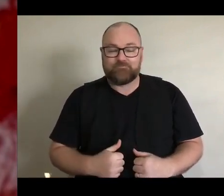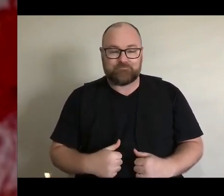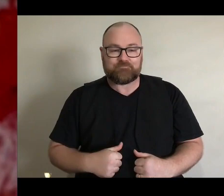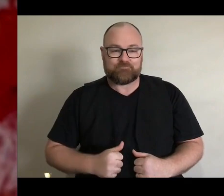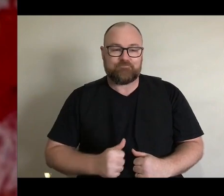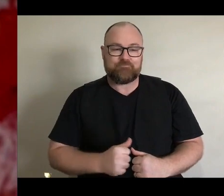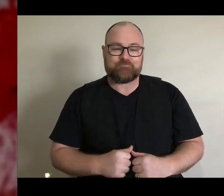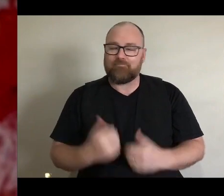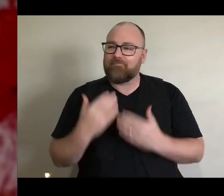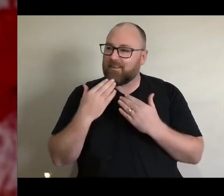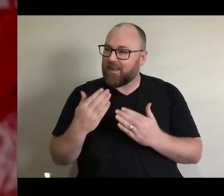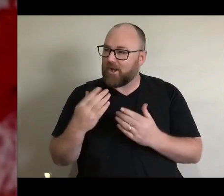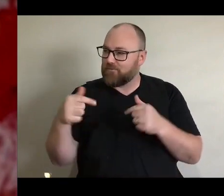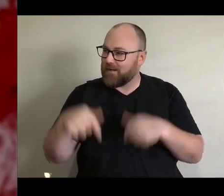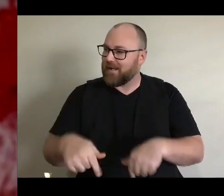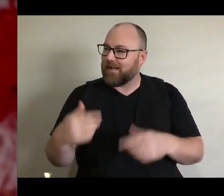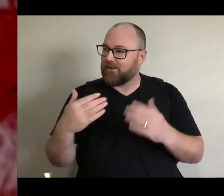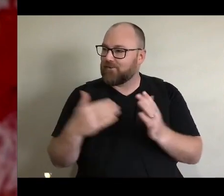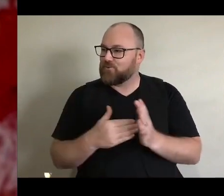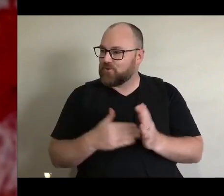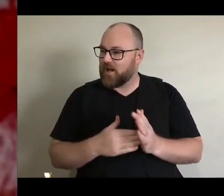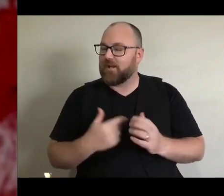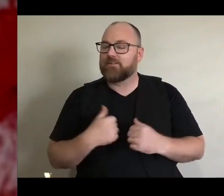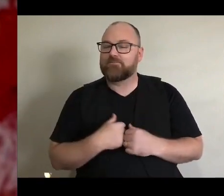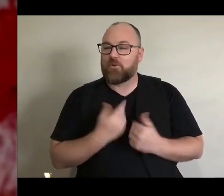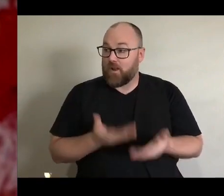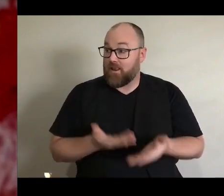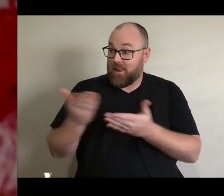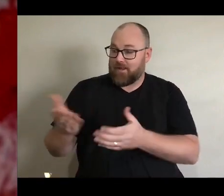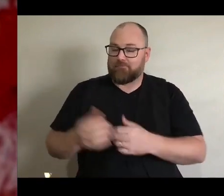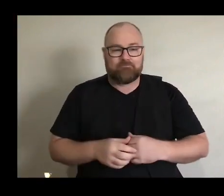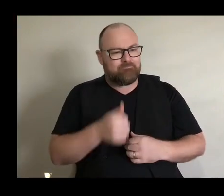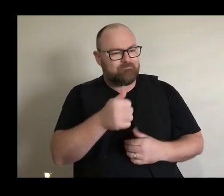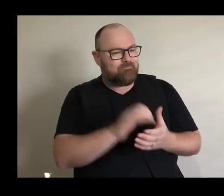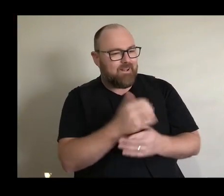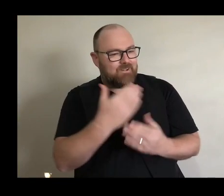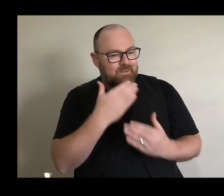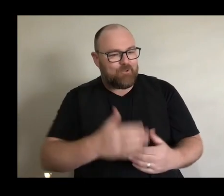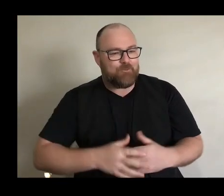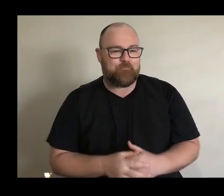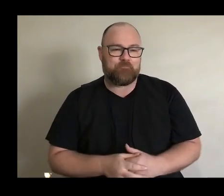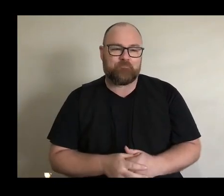much for being here today. I'm going to hand it over to you. No, it's a pleasure. Thank you so much.